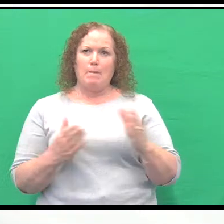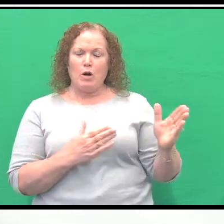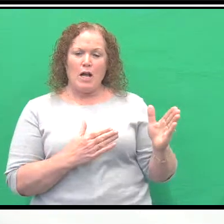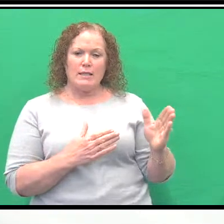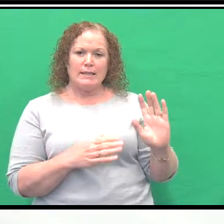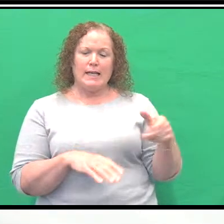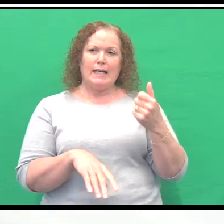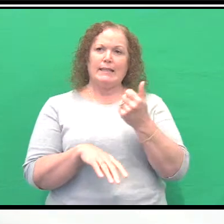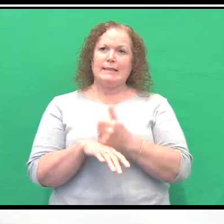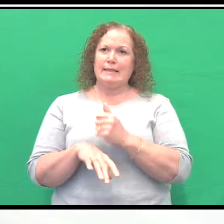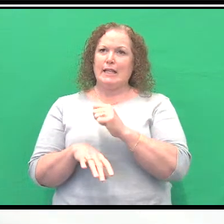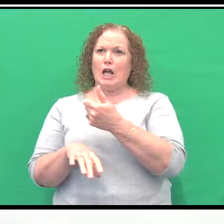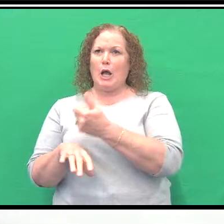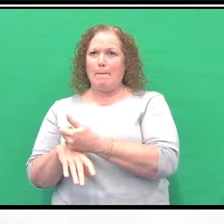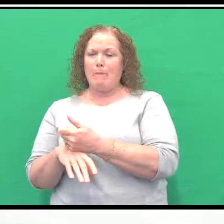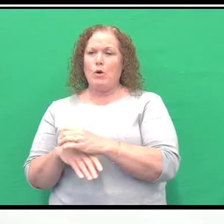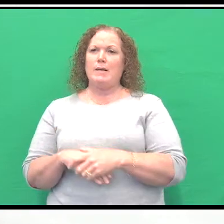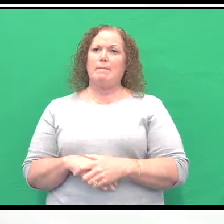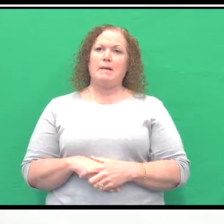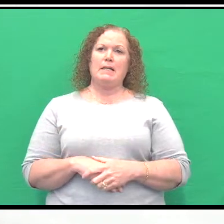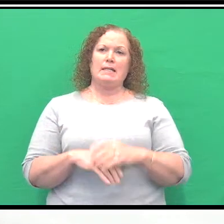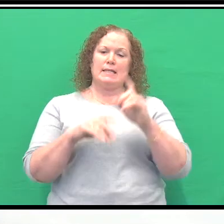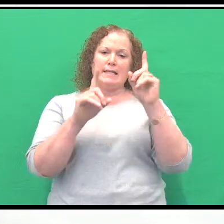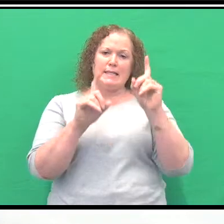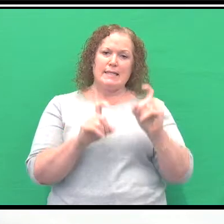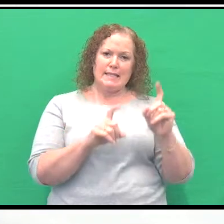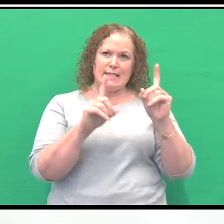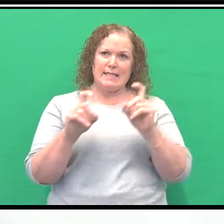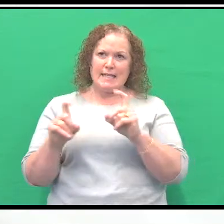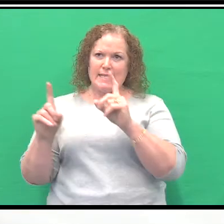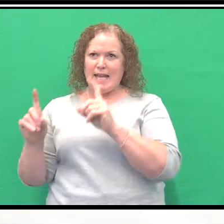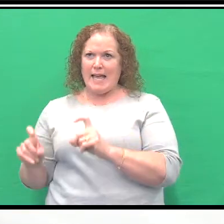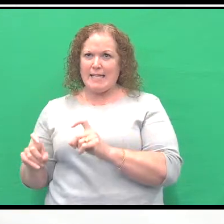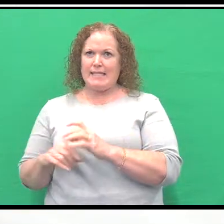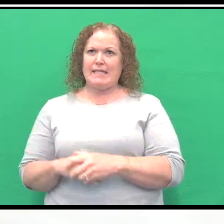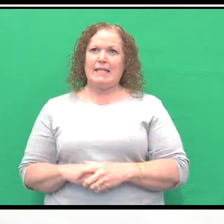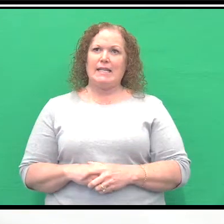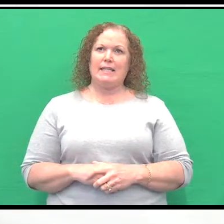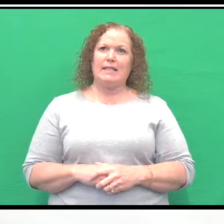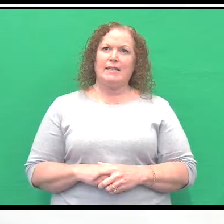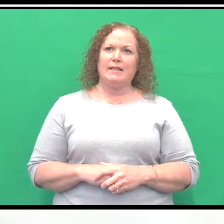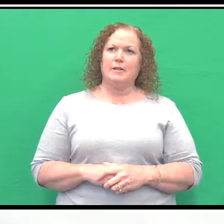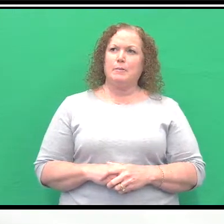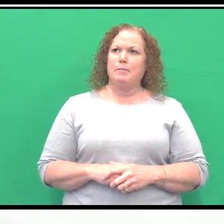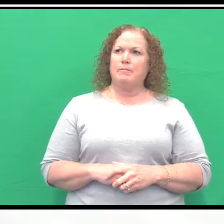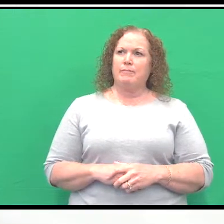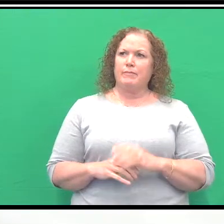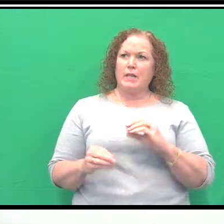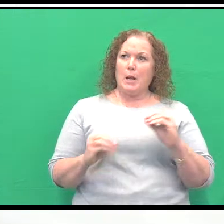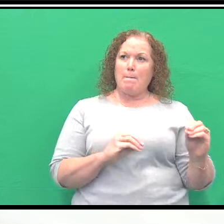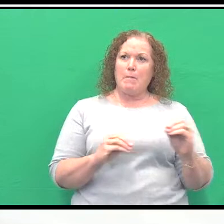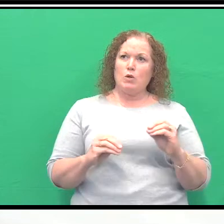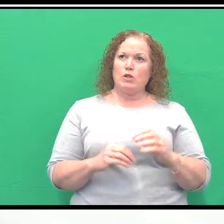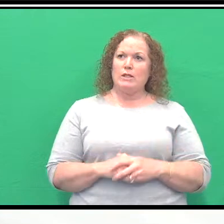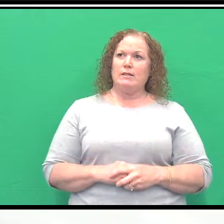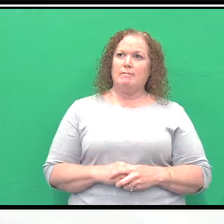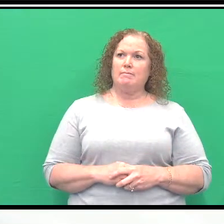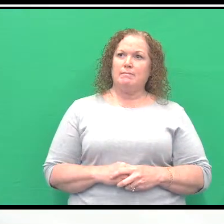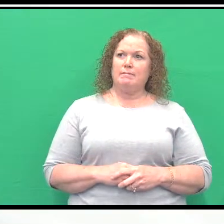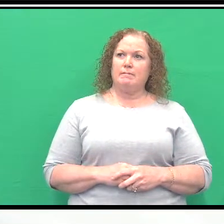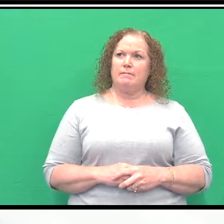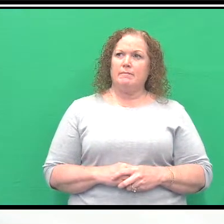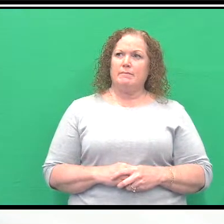for district-wide testing. OE 6.2. Can we get a motion for that? So moved.